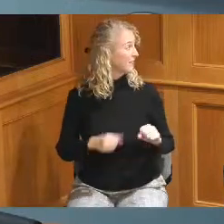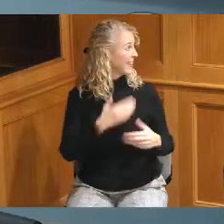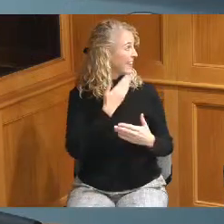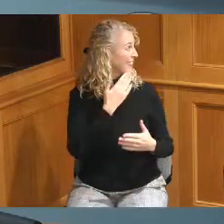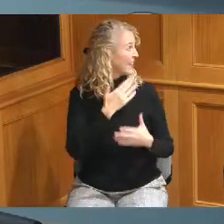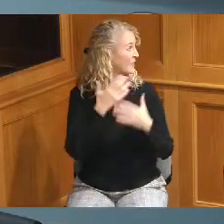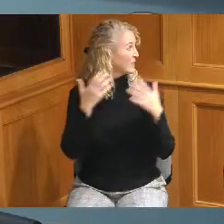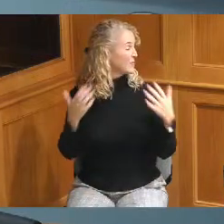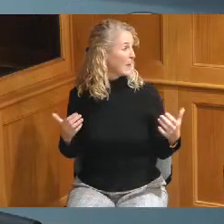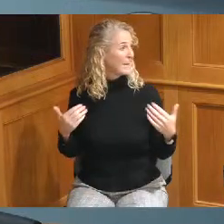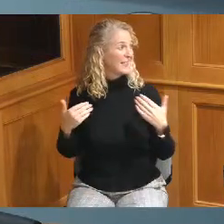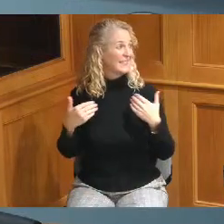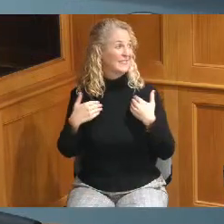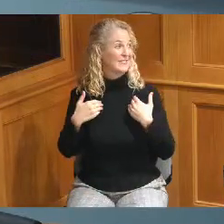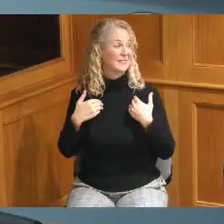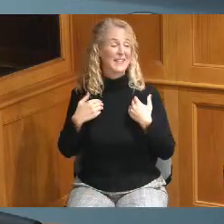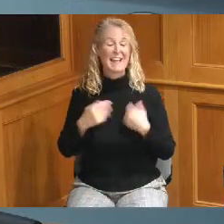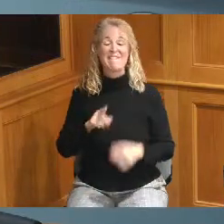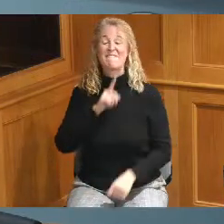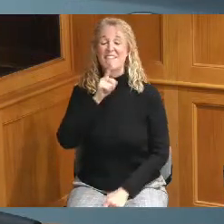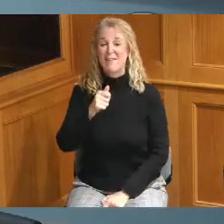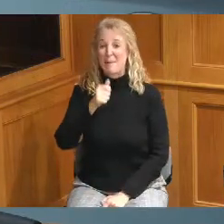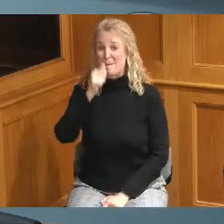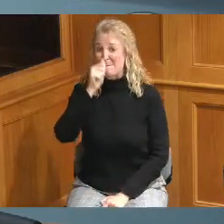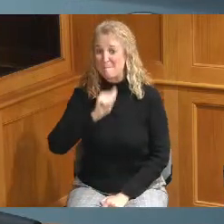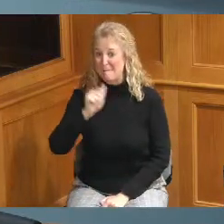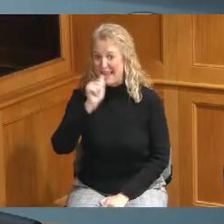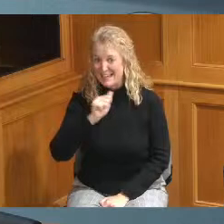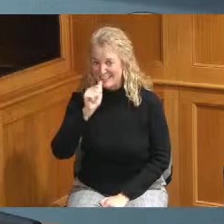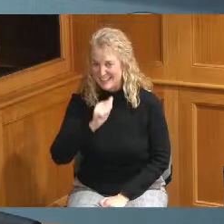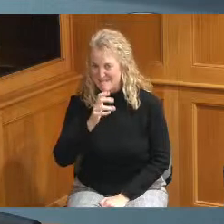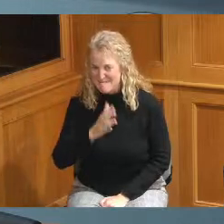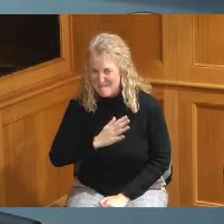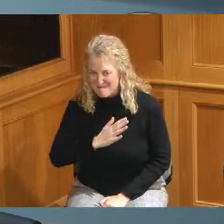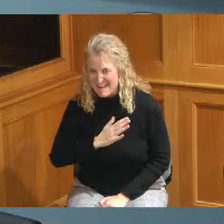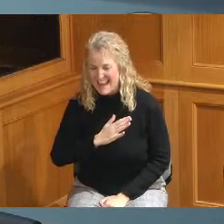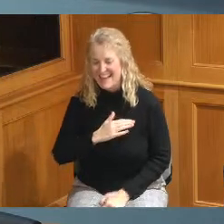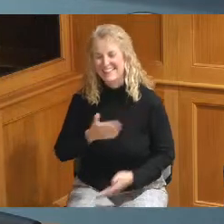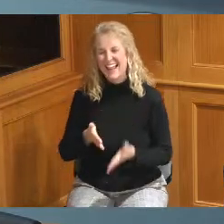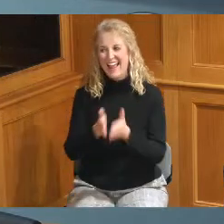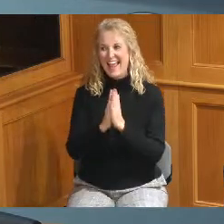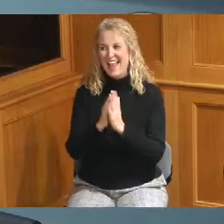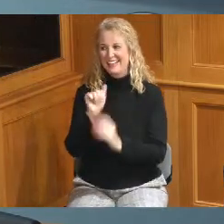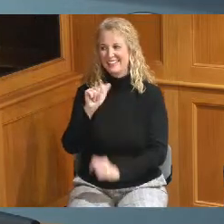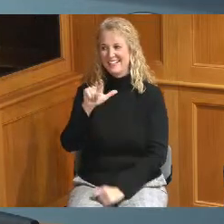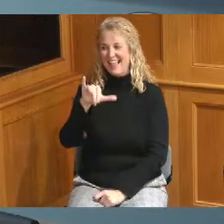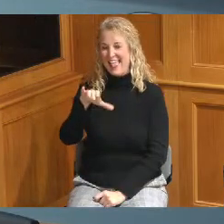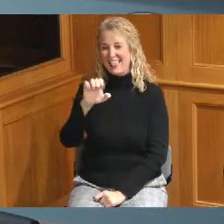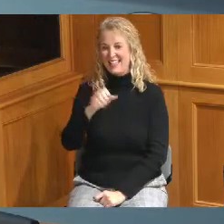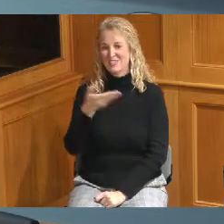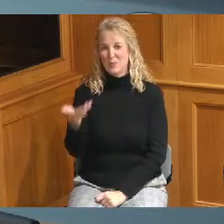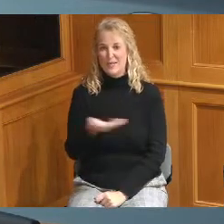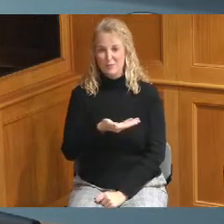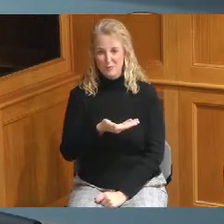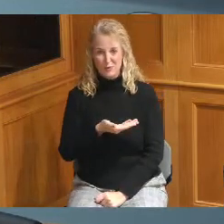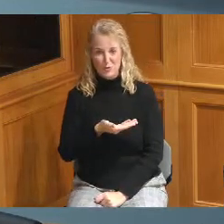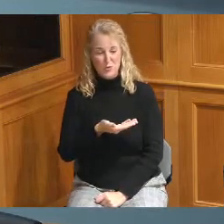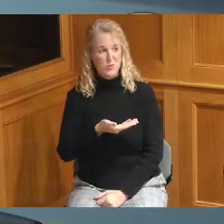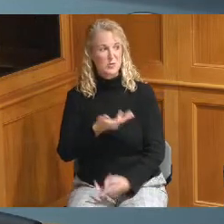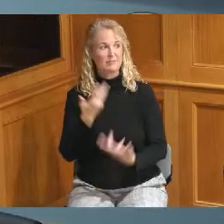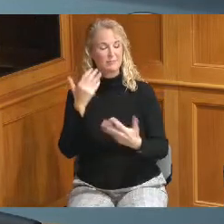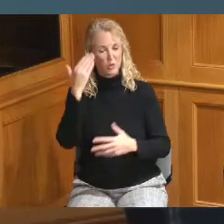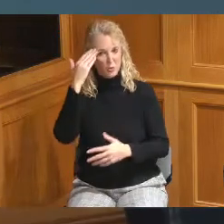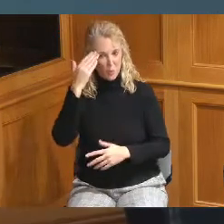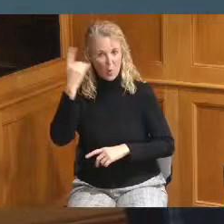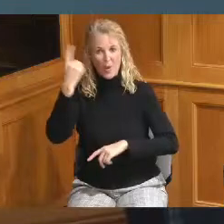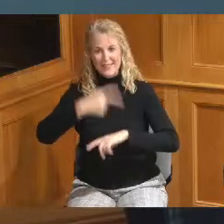so much. We have a very patient young lady who's here. I'm going to have Alice introduce her. She has as you know, once